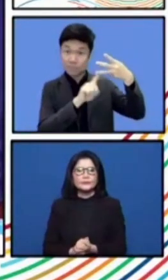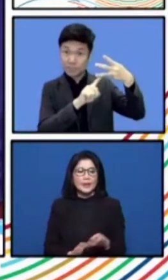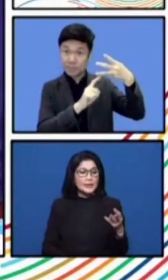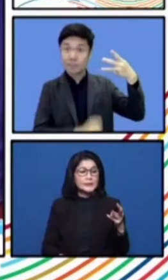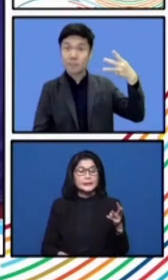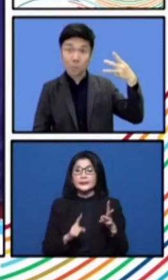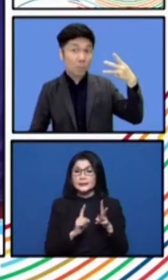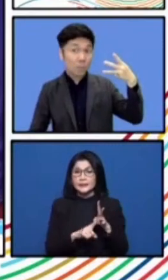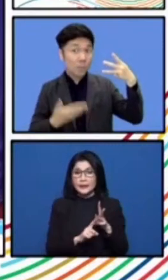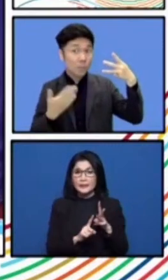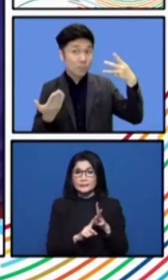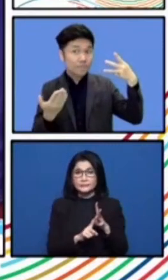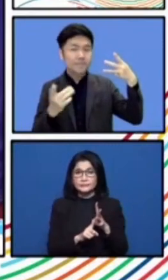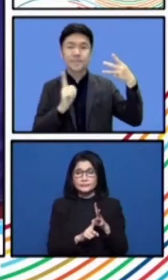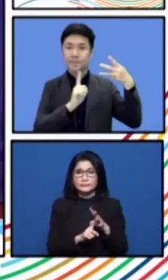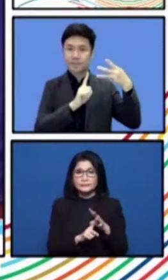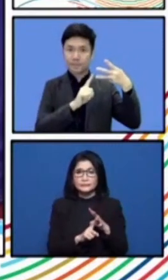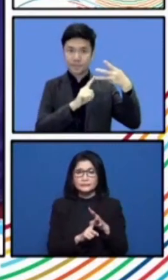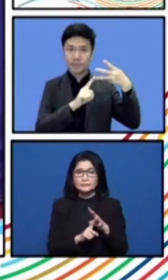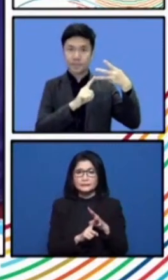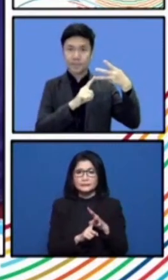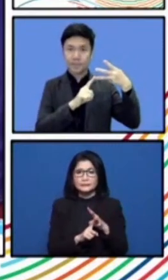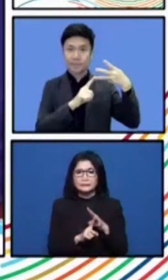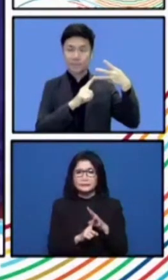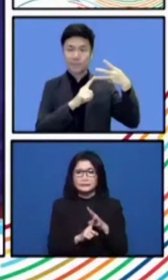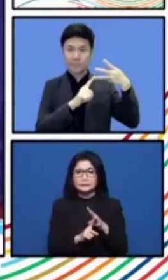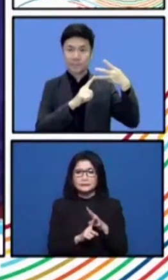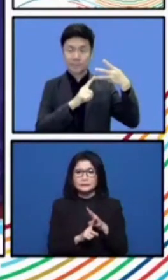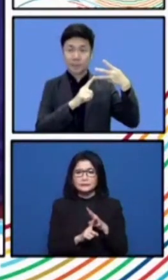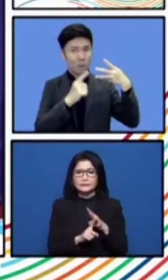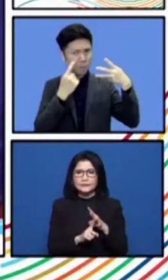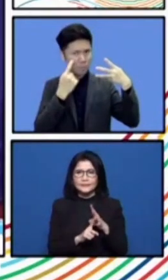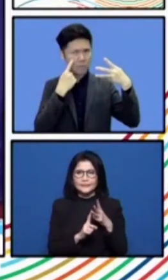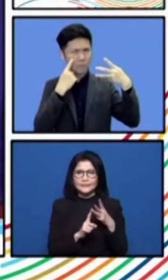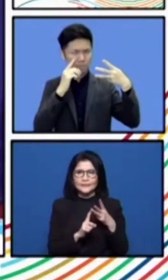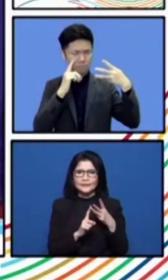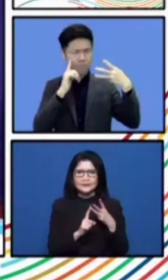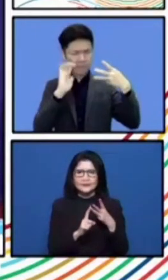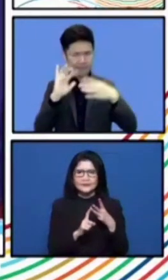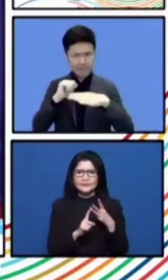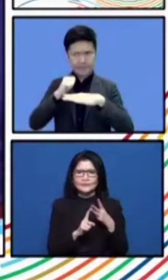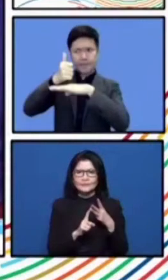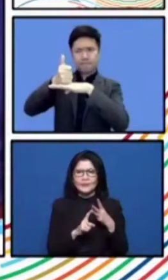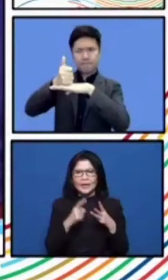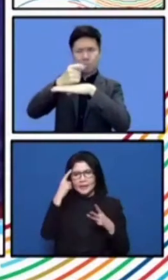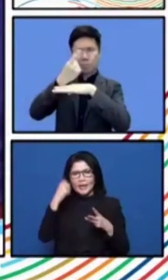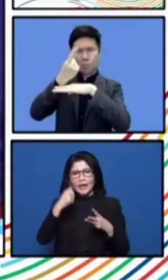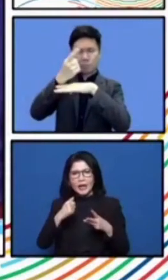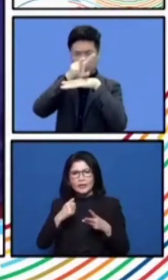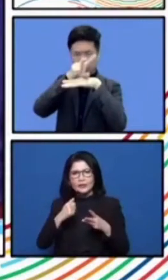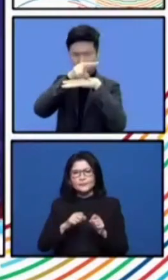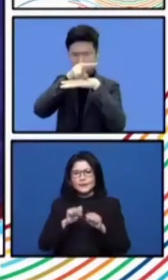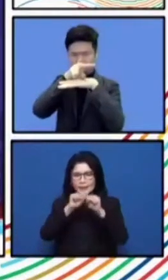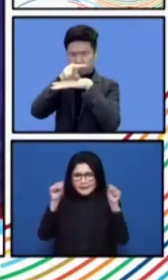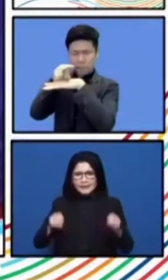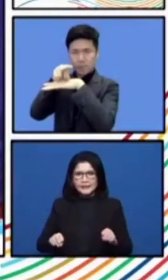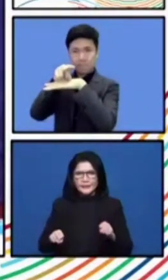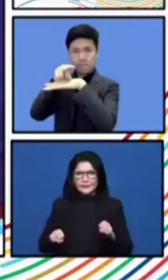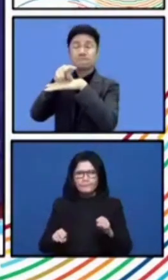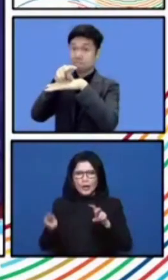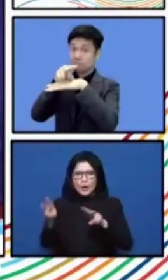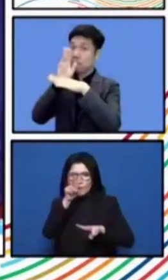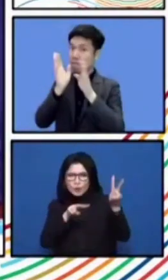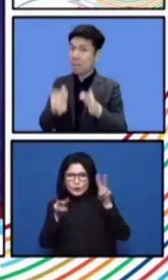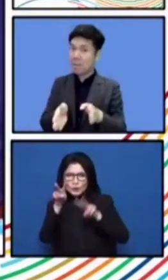a monitoring and evaluation system whereby the directions of the the